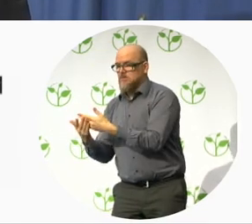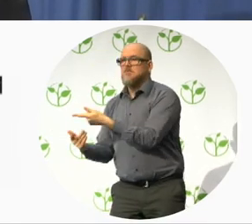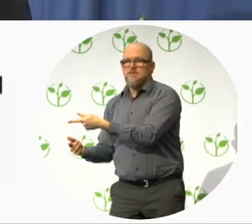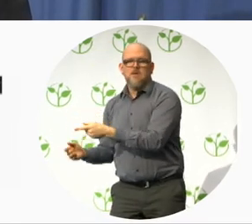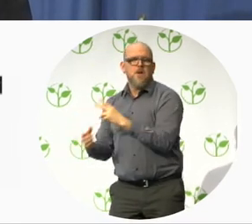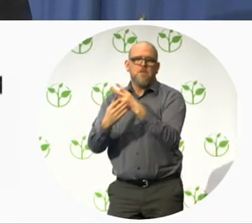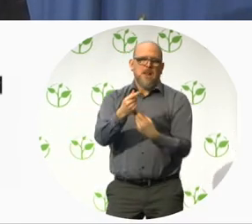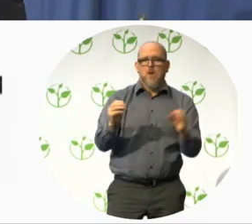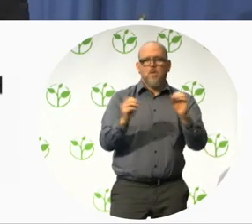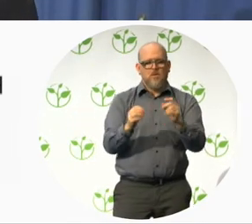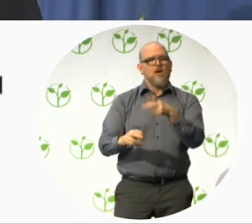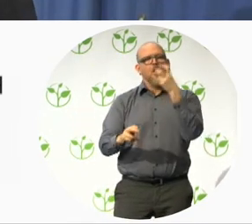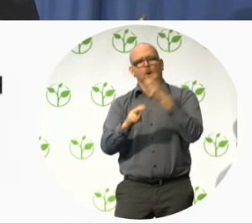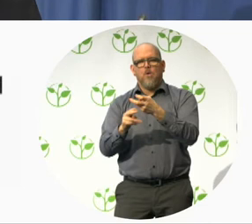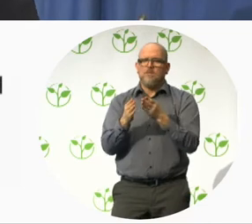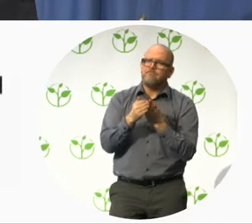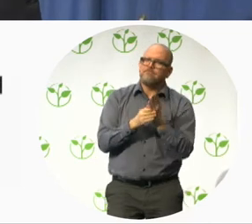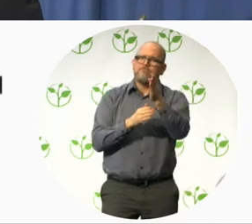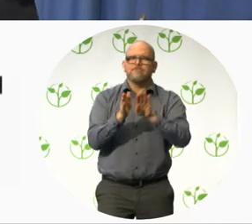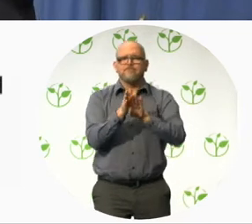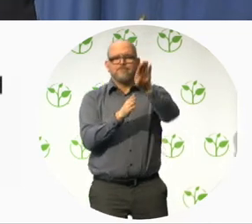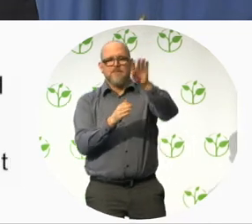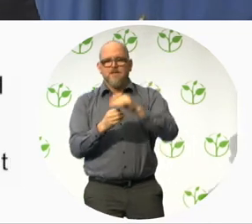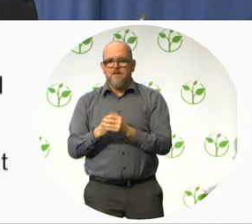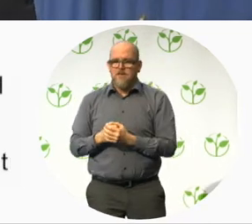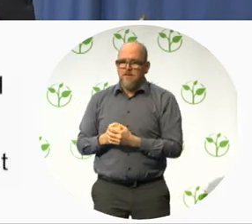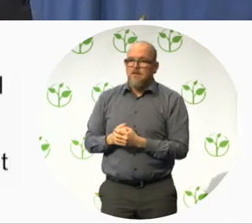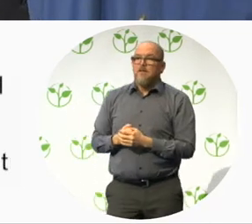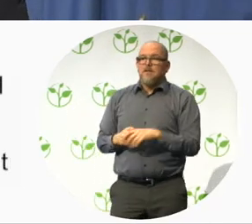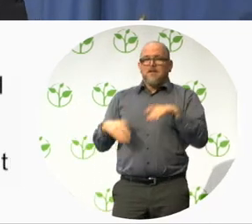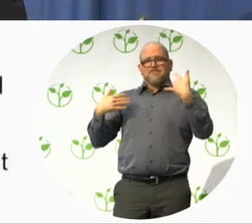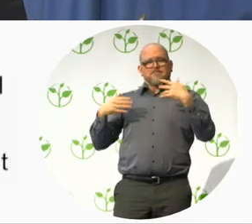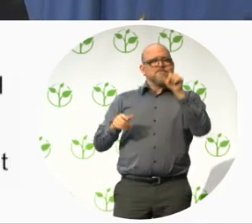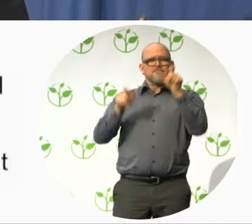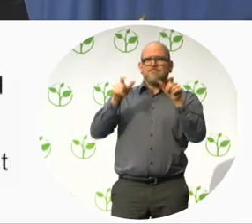But with the prohibition of the sign language by the